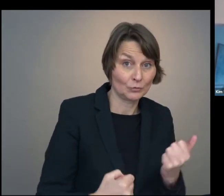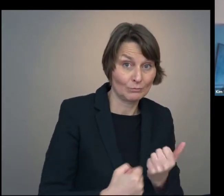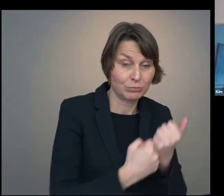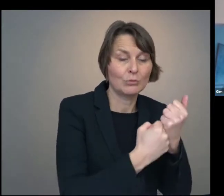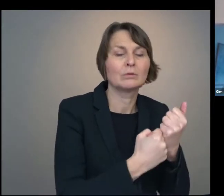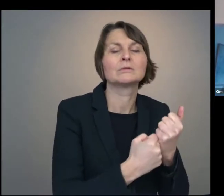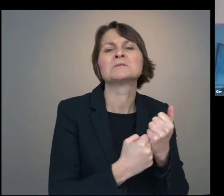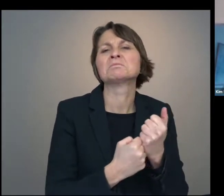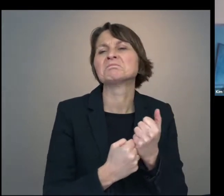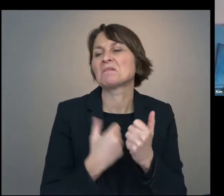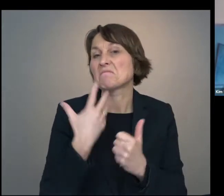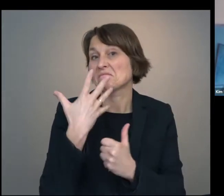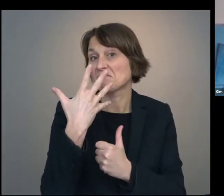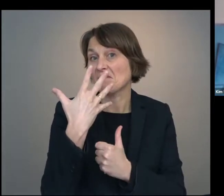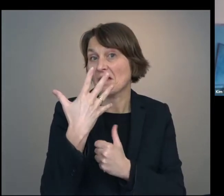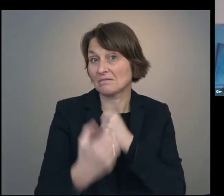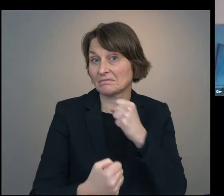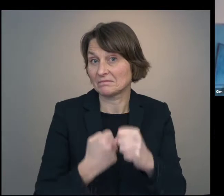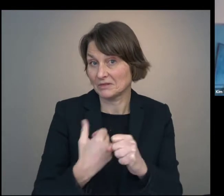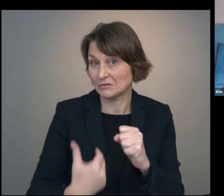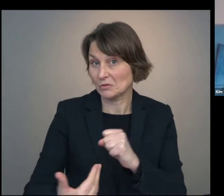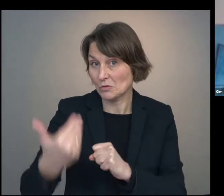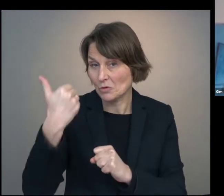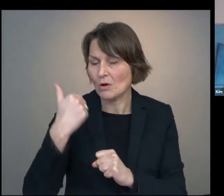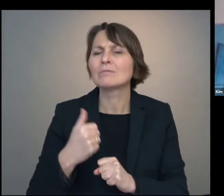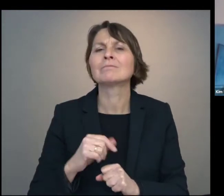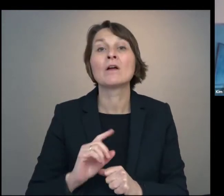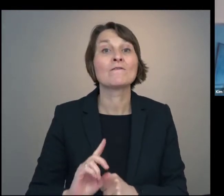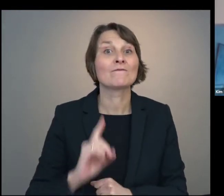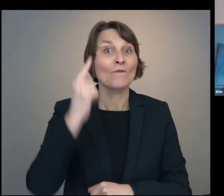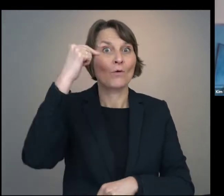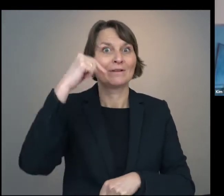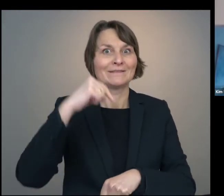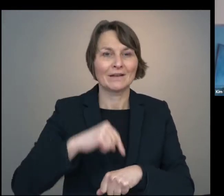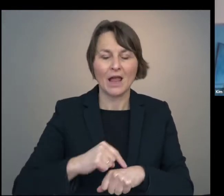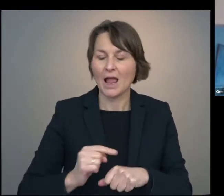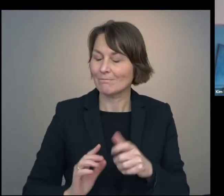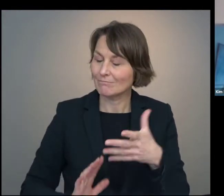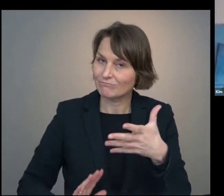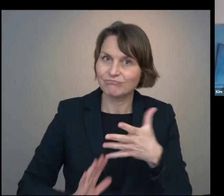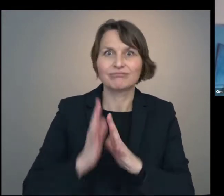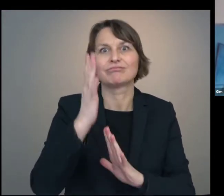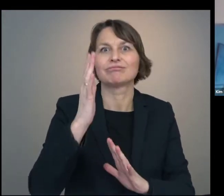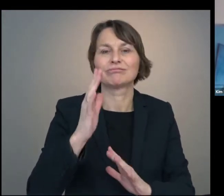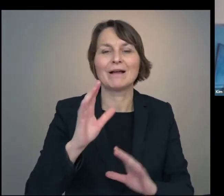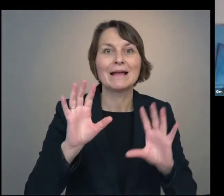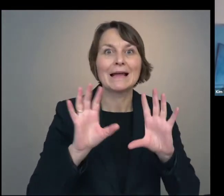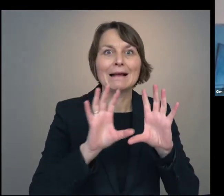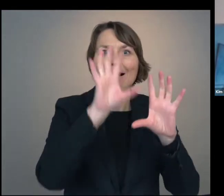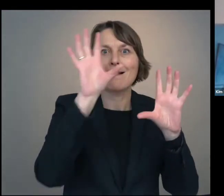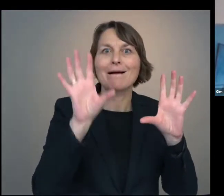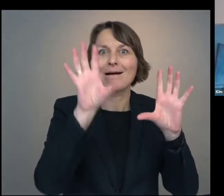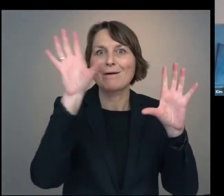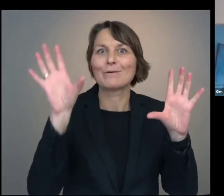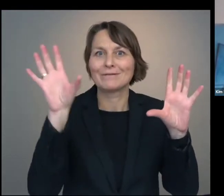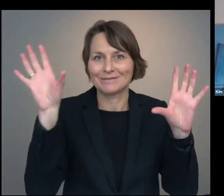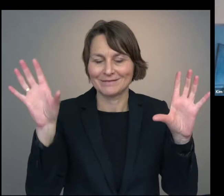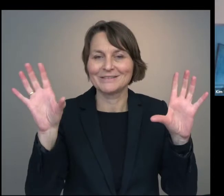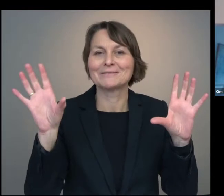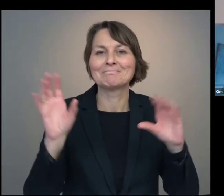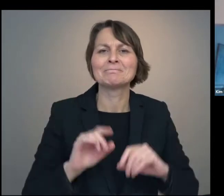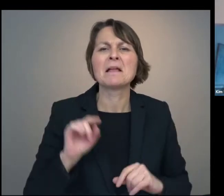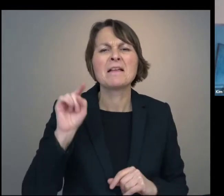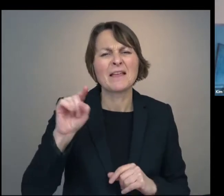came on board some 5 years ago, Umbraco Cloud was just launched, and it is supposed to be the